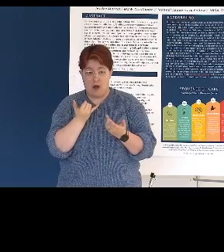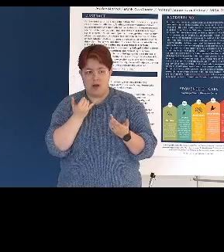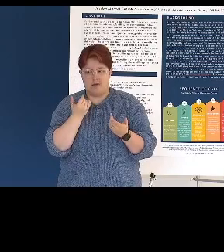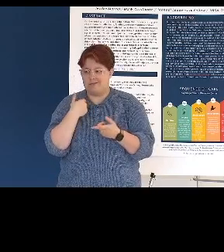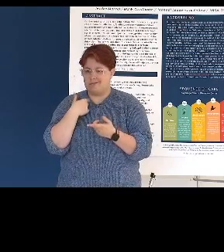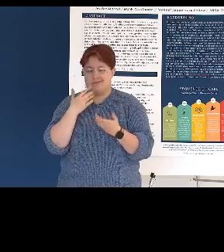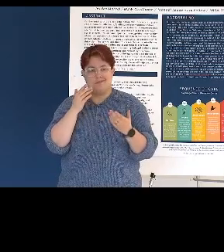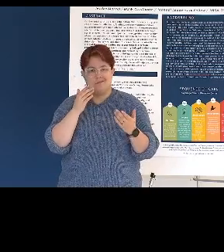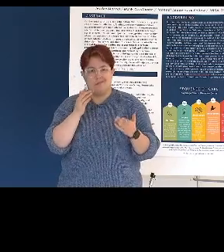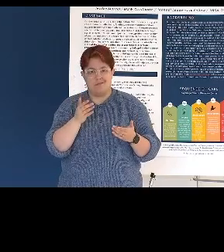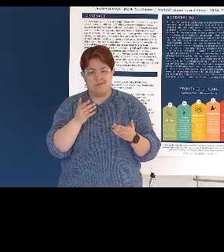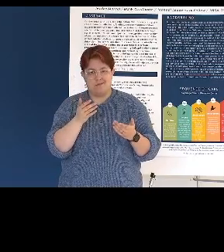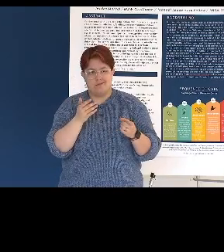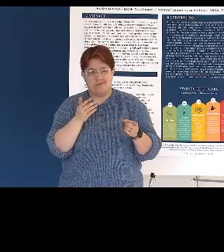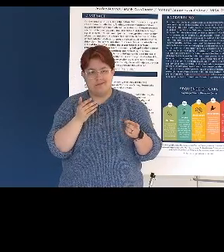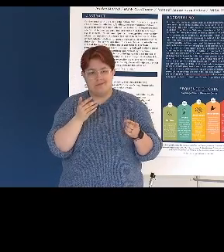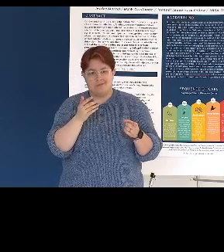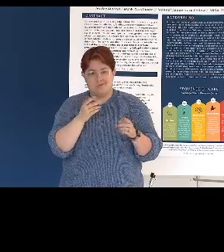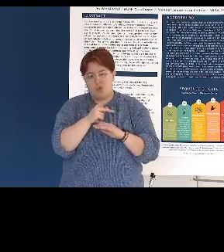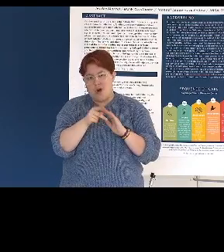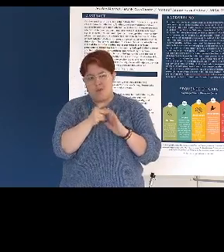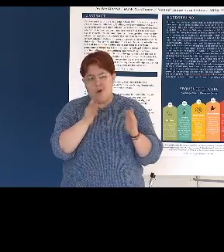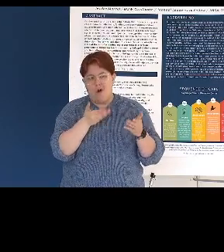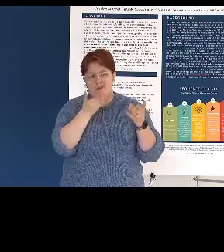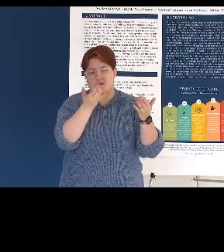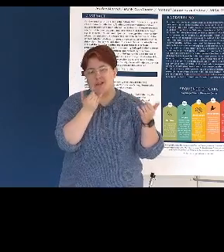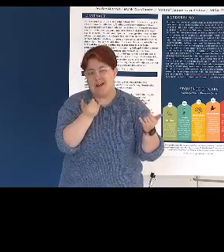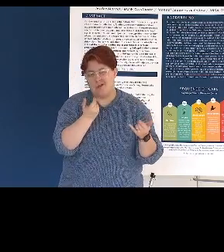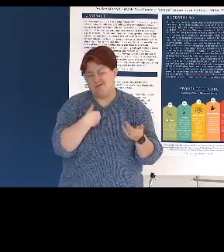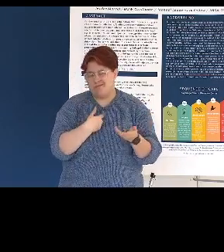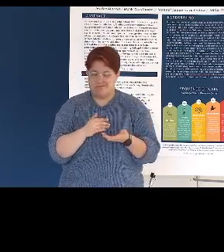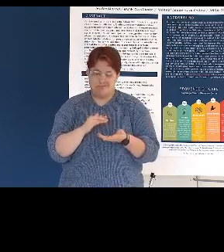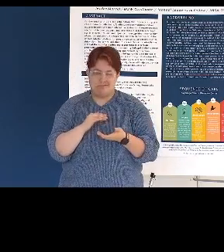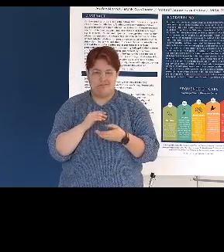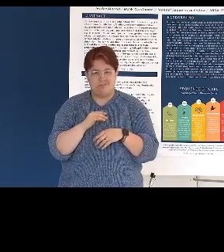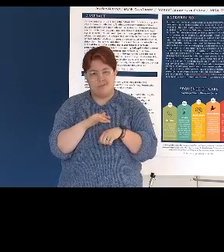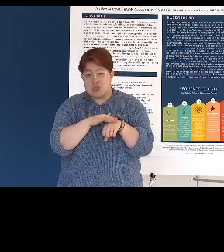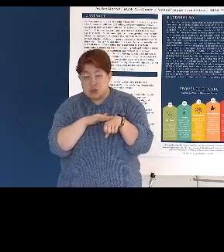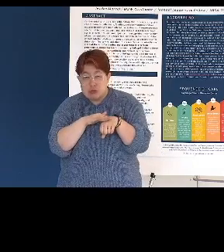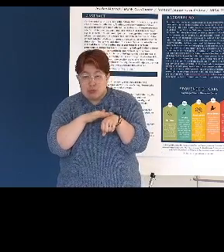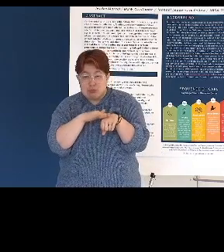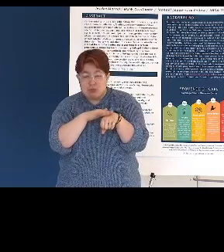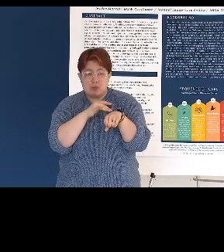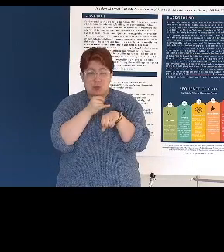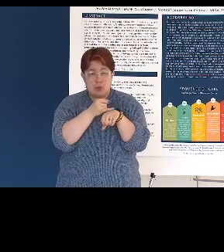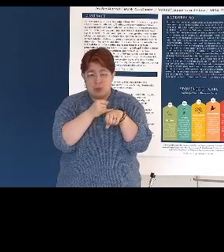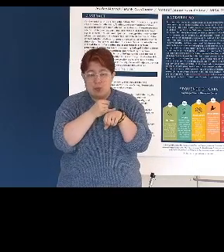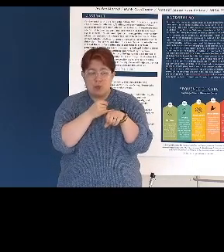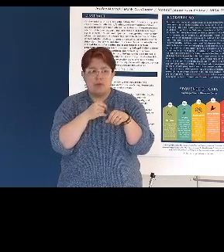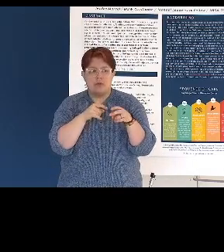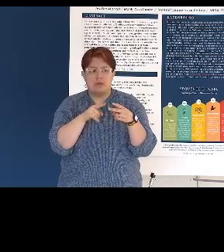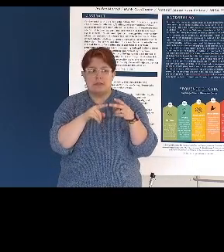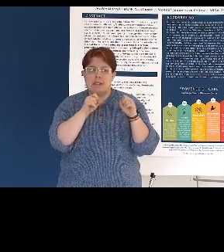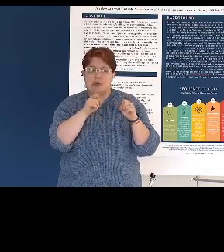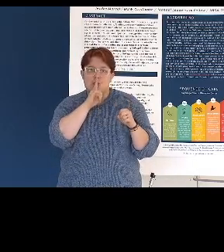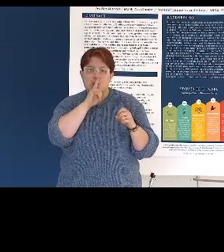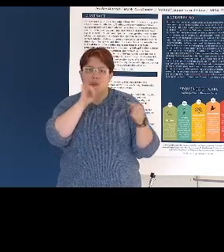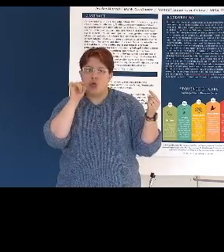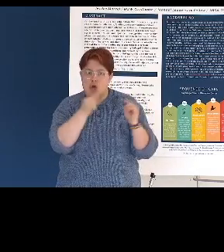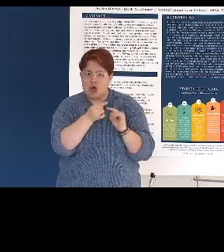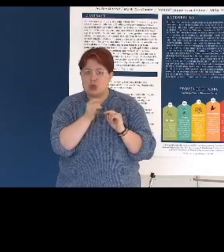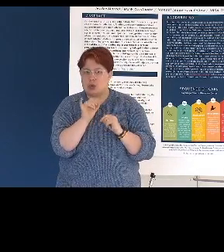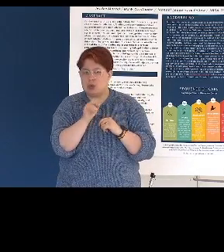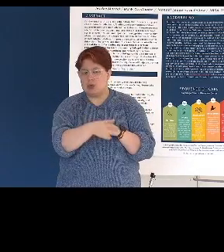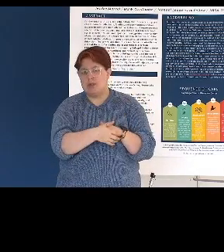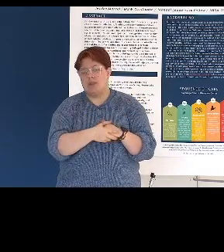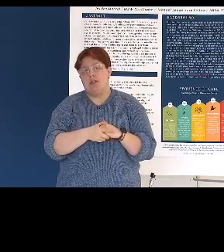for these students is not only minimal at best, but could actually be harmful. And